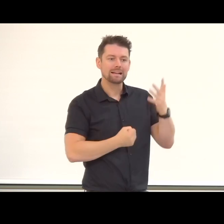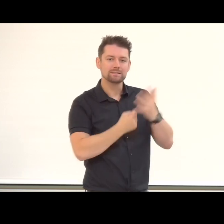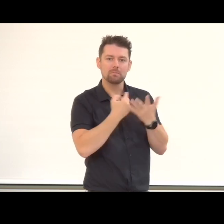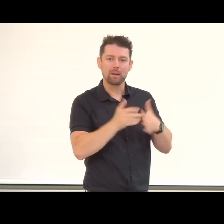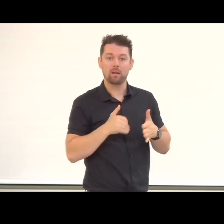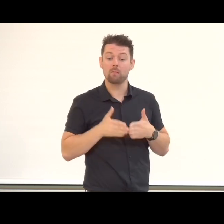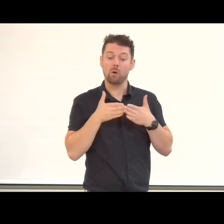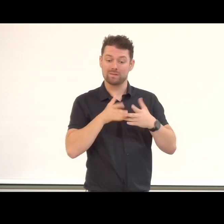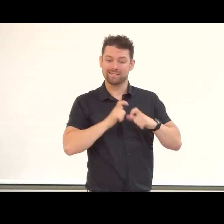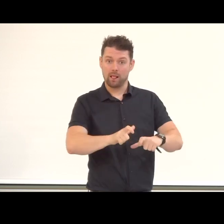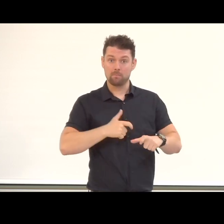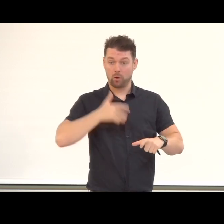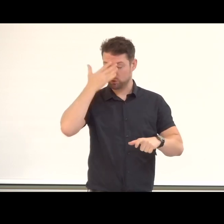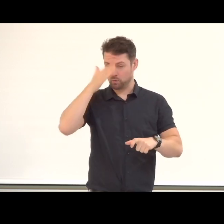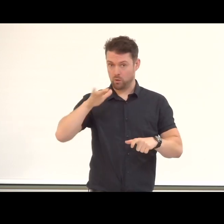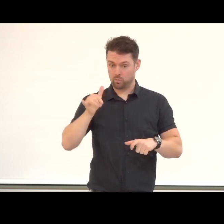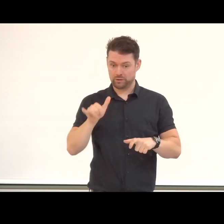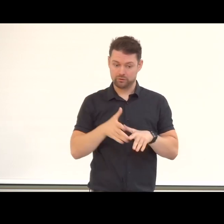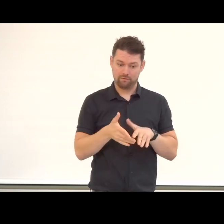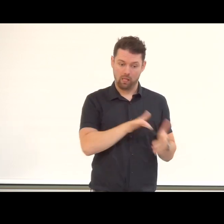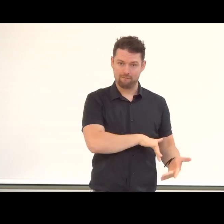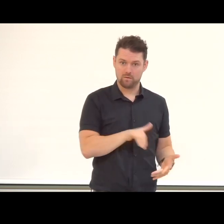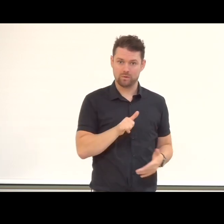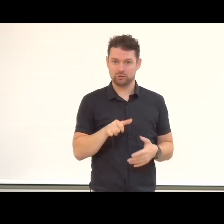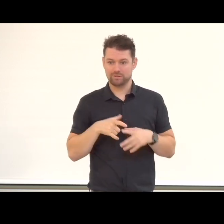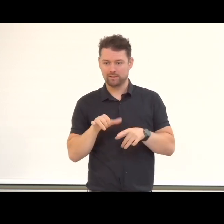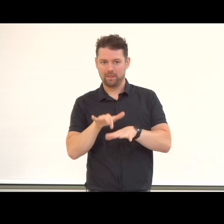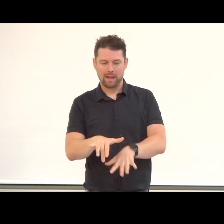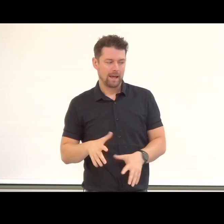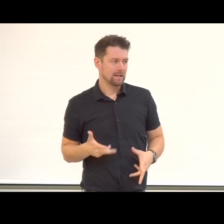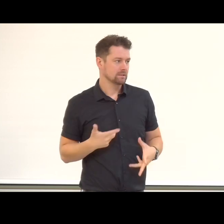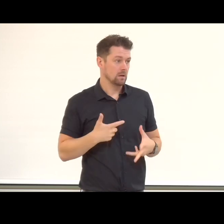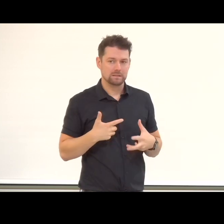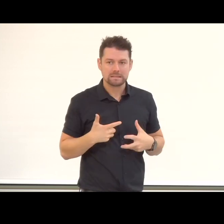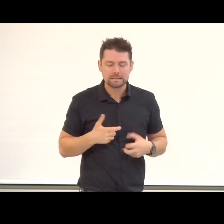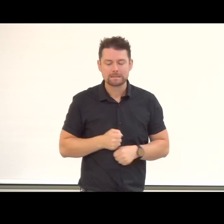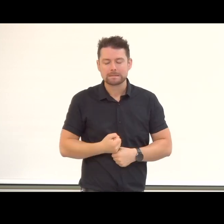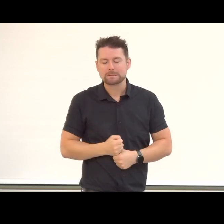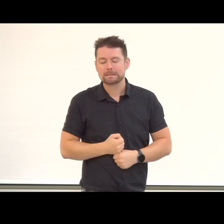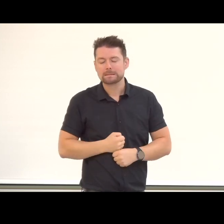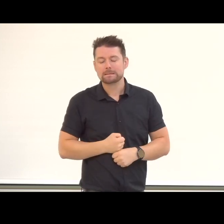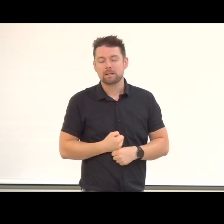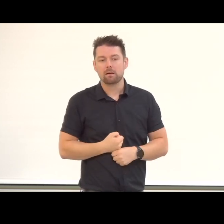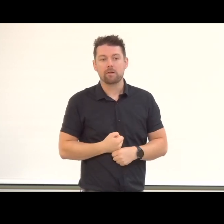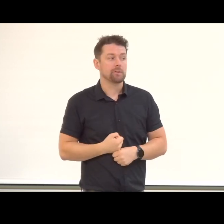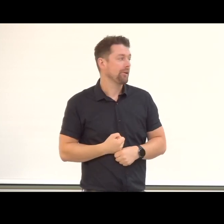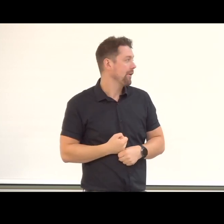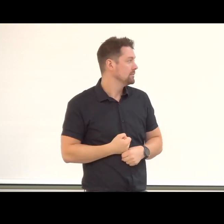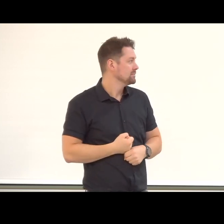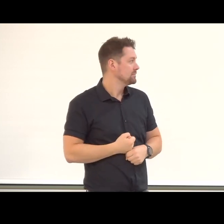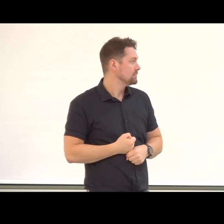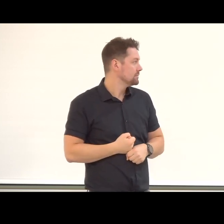don't themselves have no idea what's still on that ship. And so it was kind of a nail biter for quite some time. And then they just stampeded